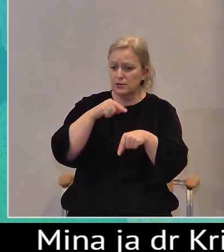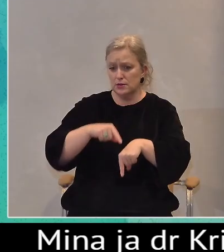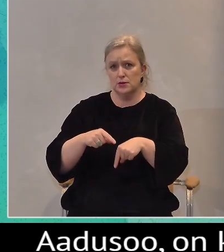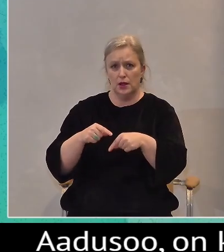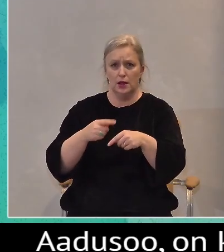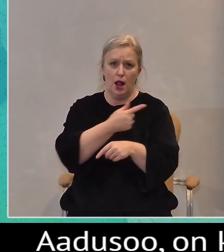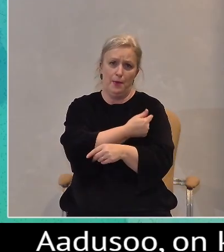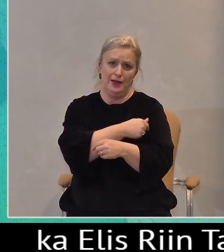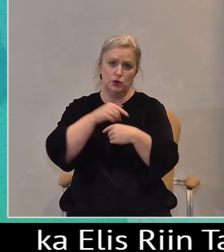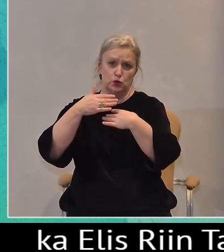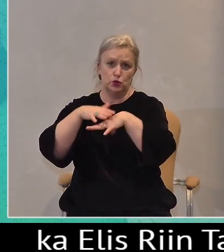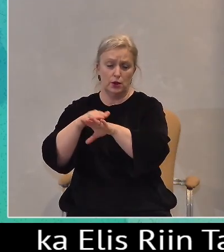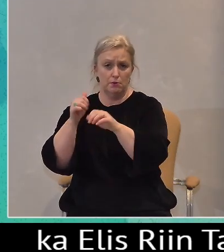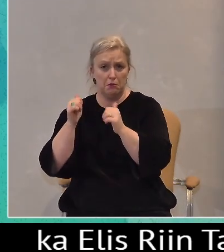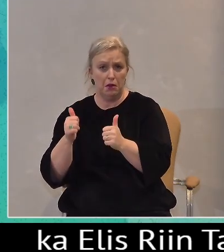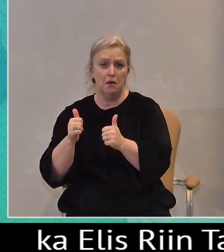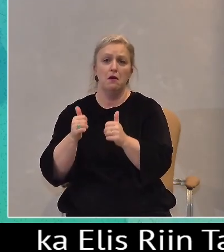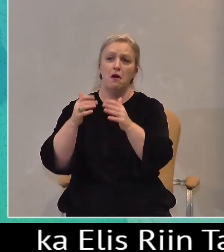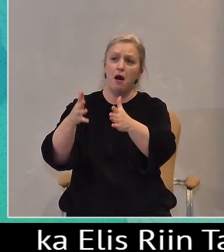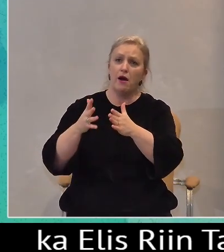center. Estonia